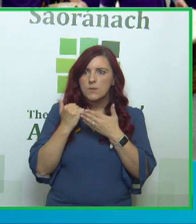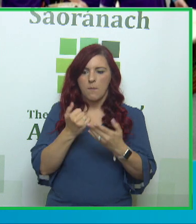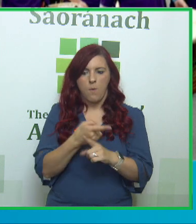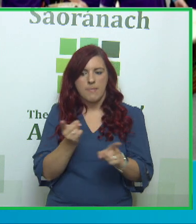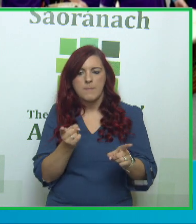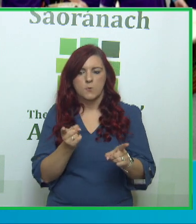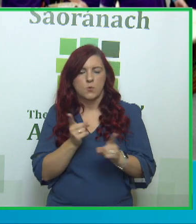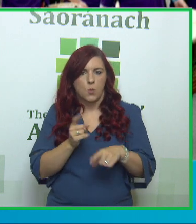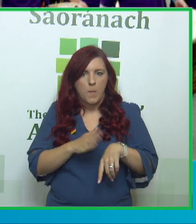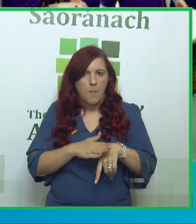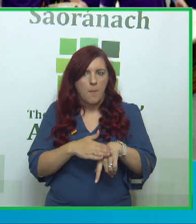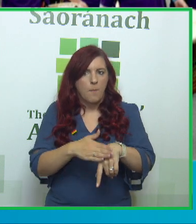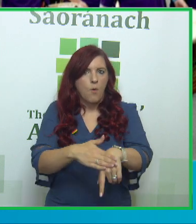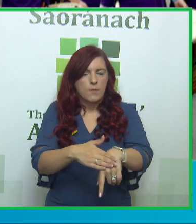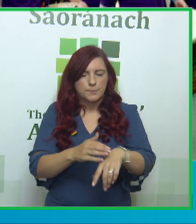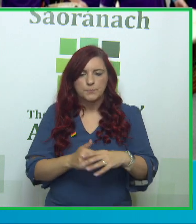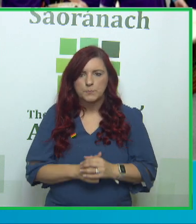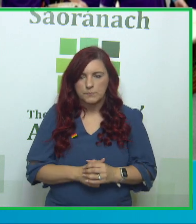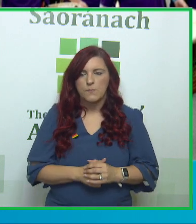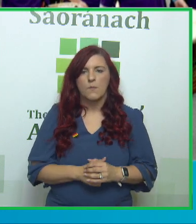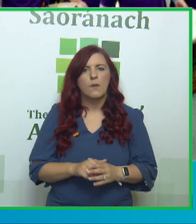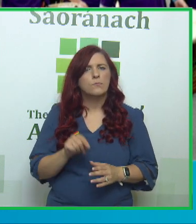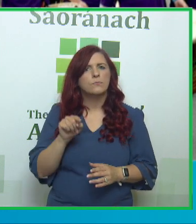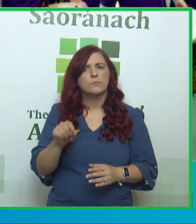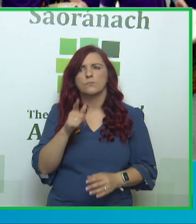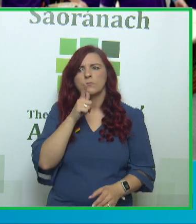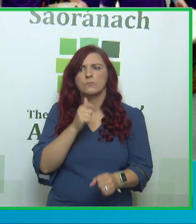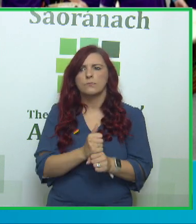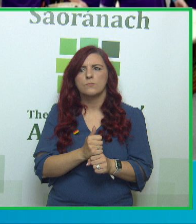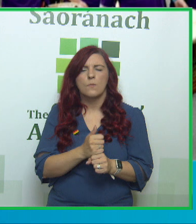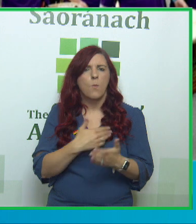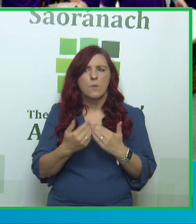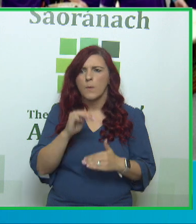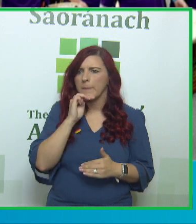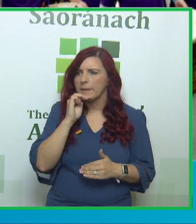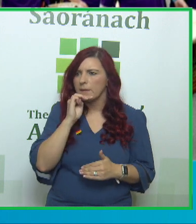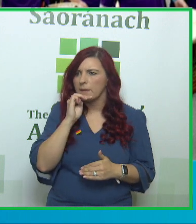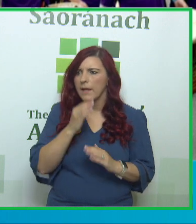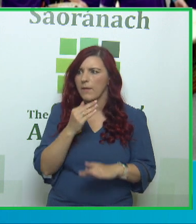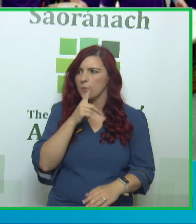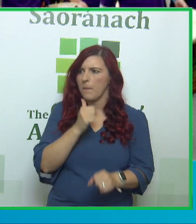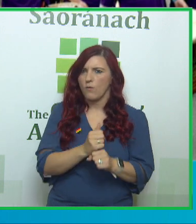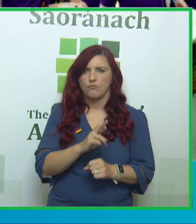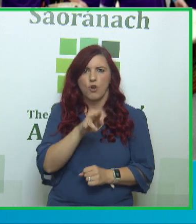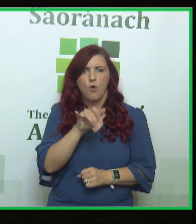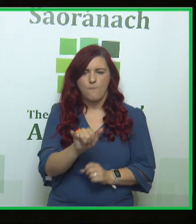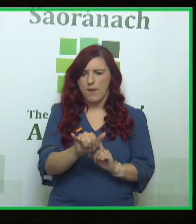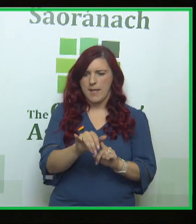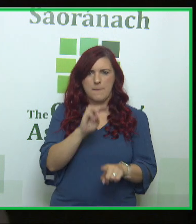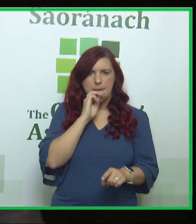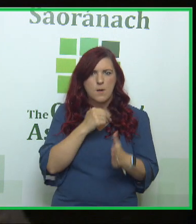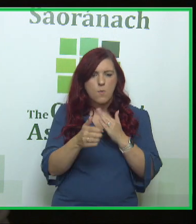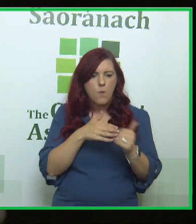to do a lot more. In terms of what do I mean when I'm talking about recovery, recovery is